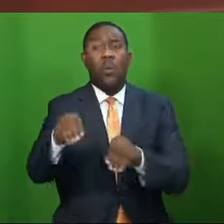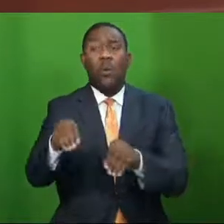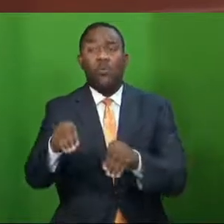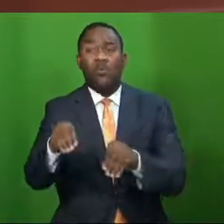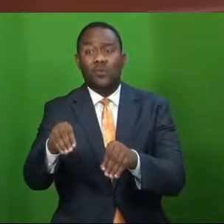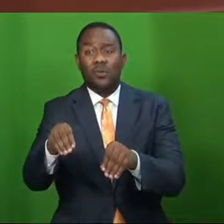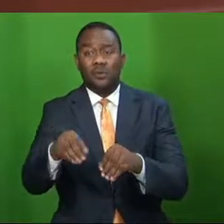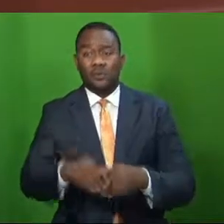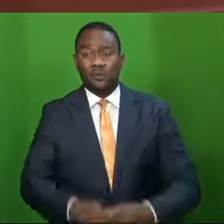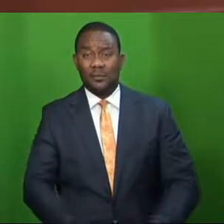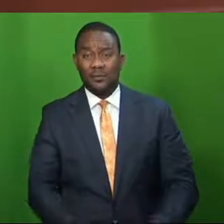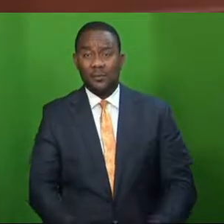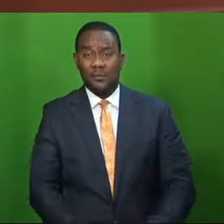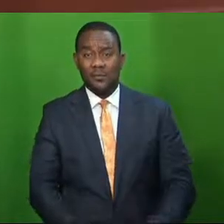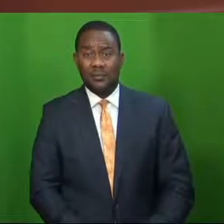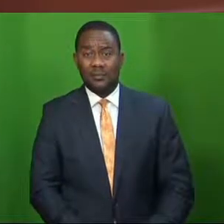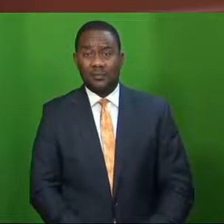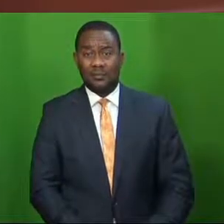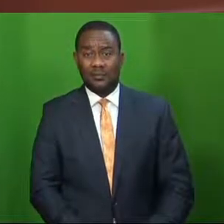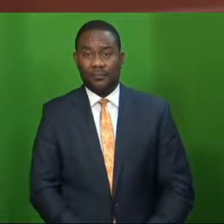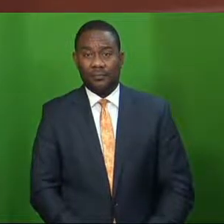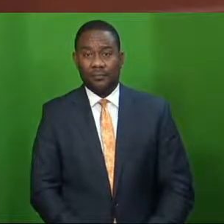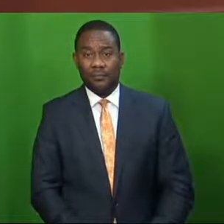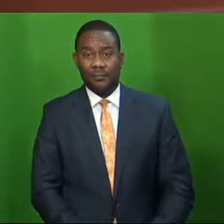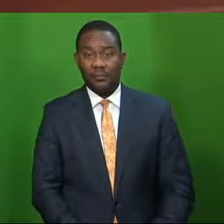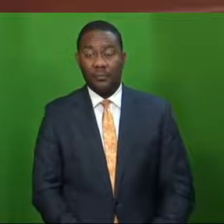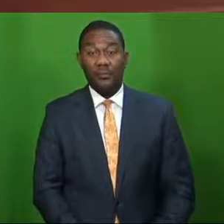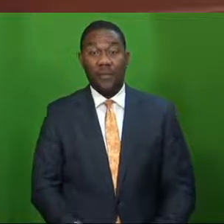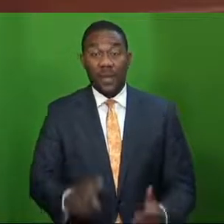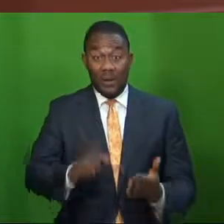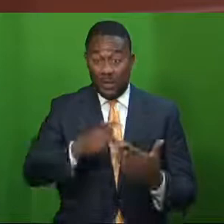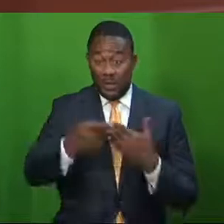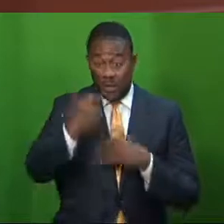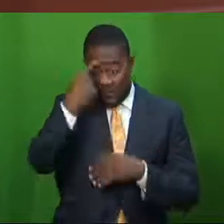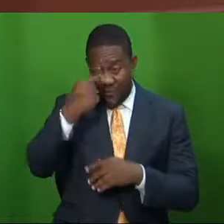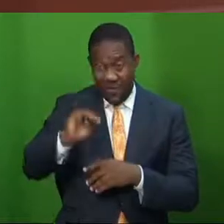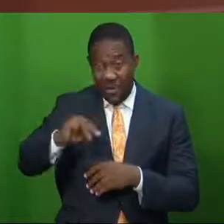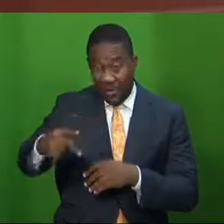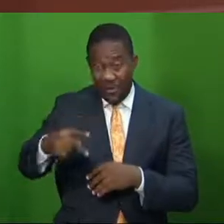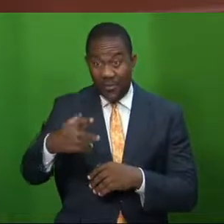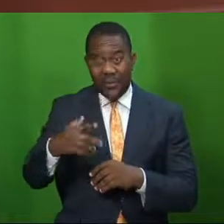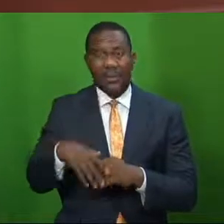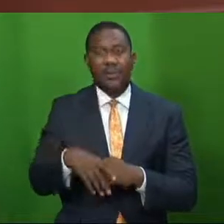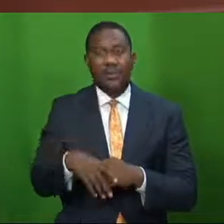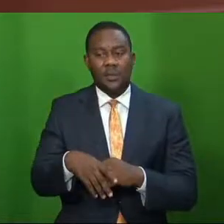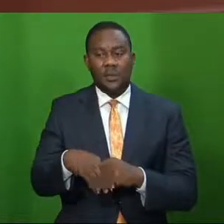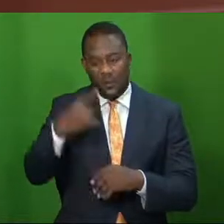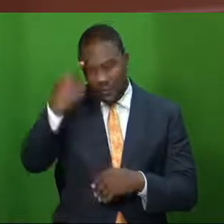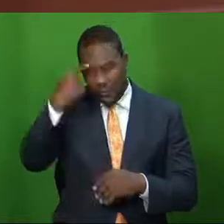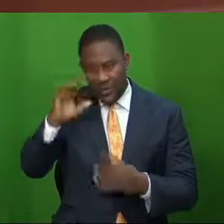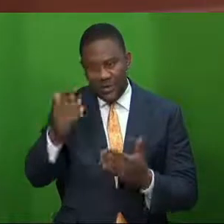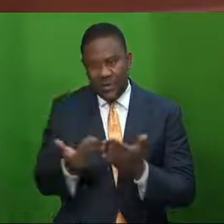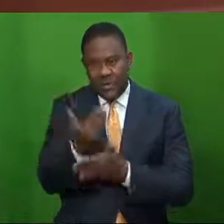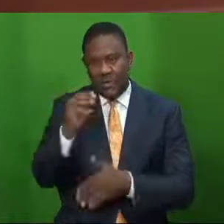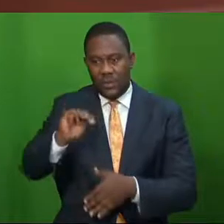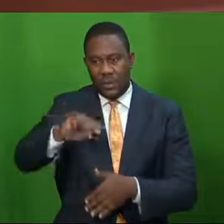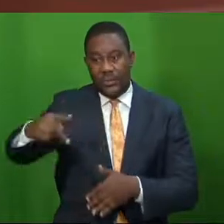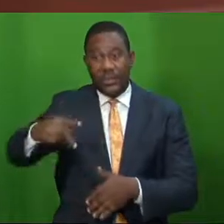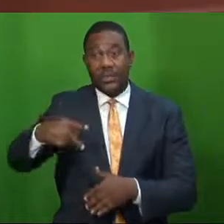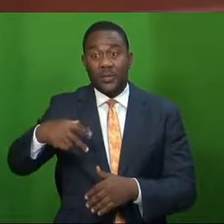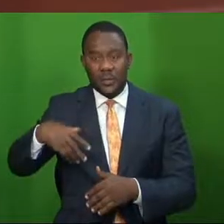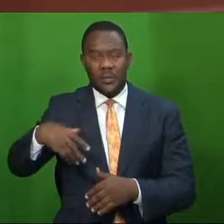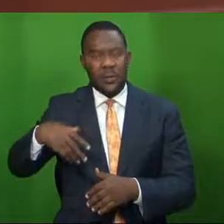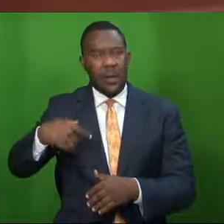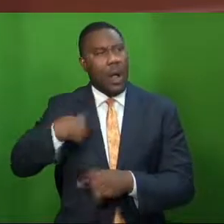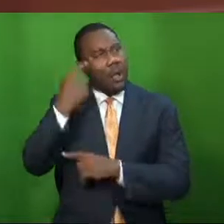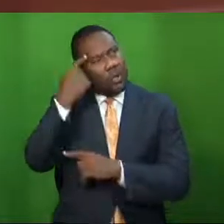I'm saying that the program for the MPs, the seminar, the first timers, is it not possible